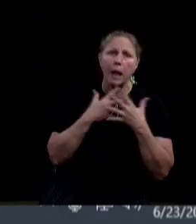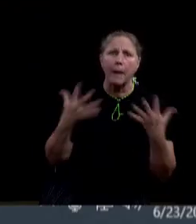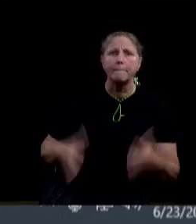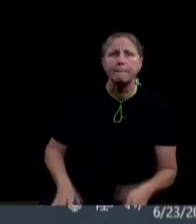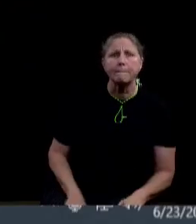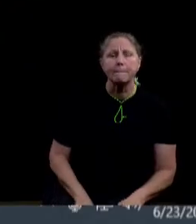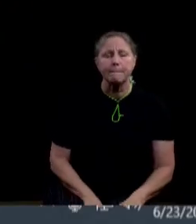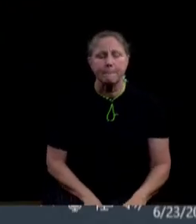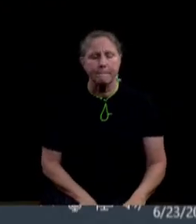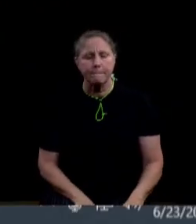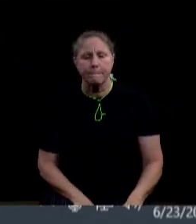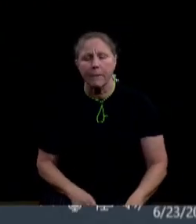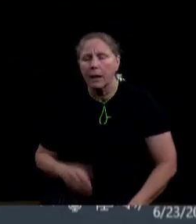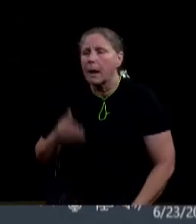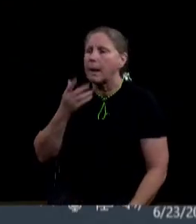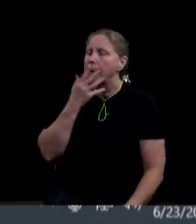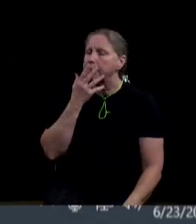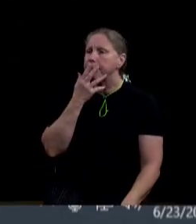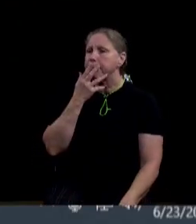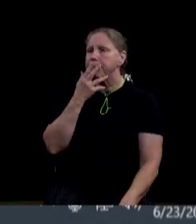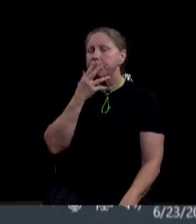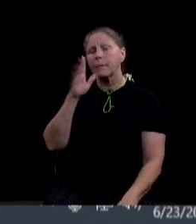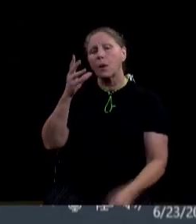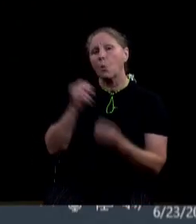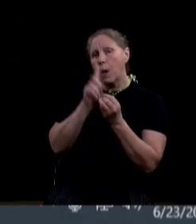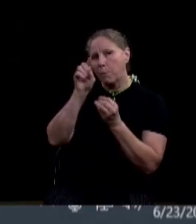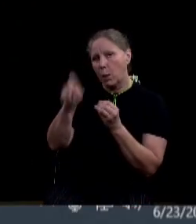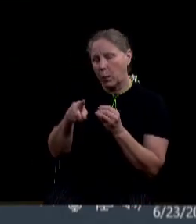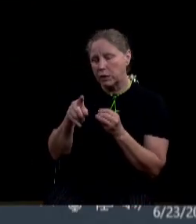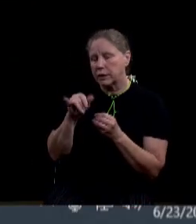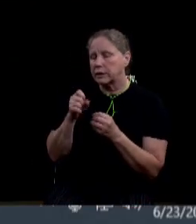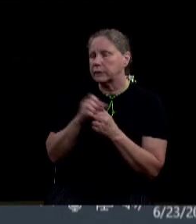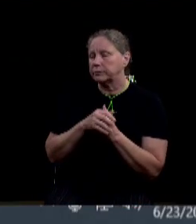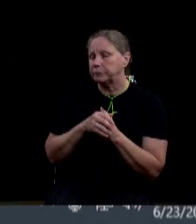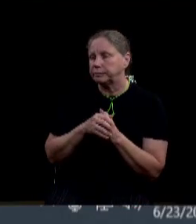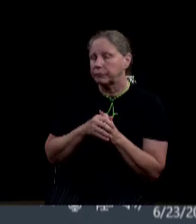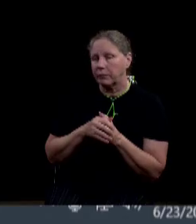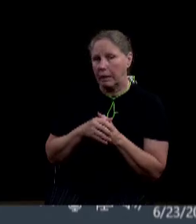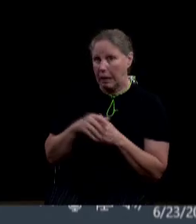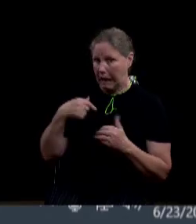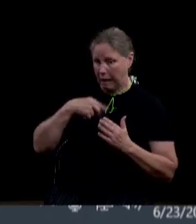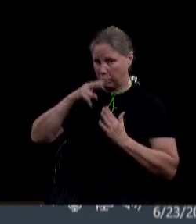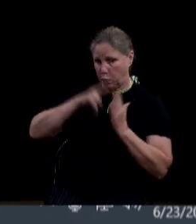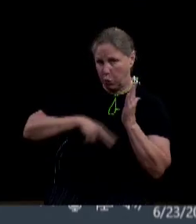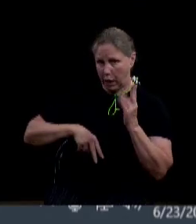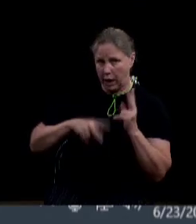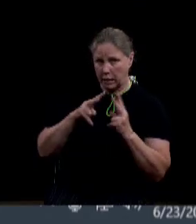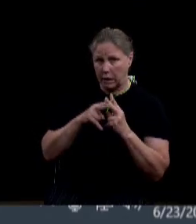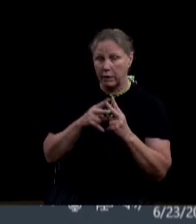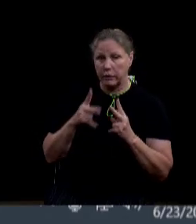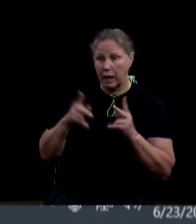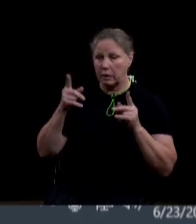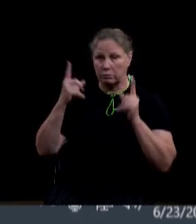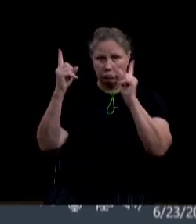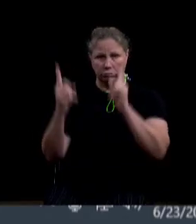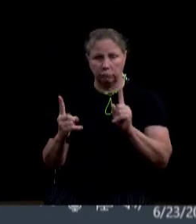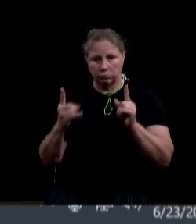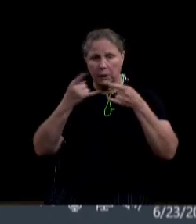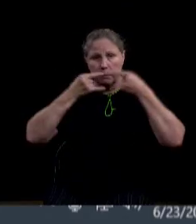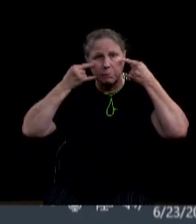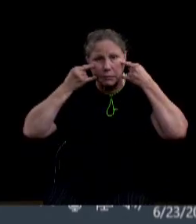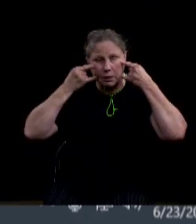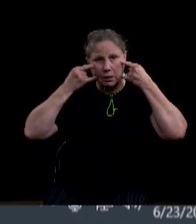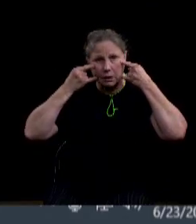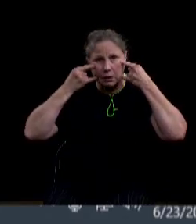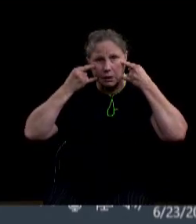Another question I've had is, I've read that 2 parties wearing a mask is more effective than 1 party wearing a mask and 1 party not